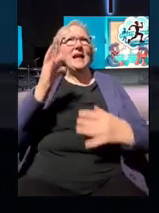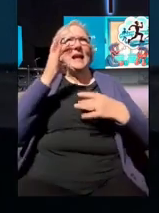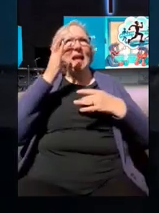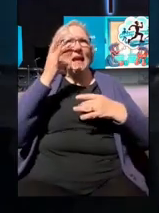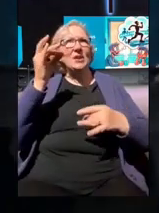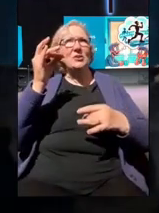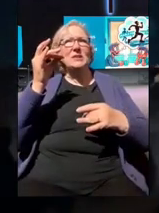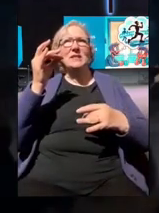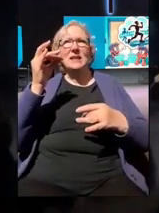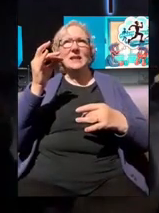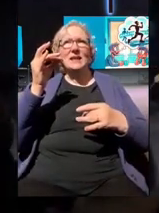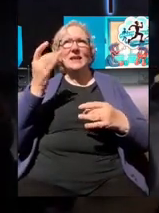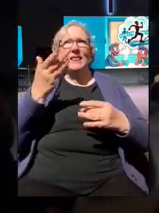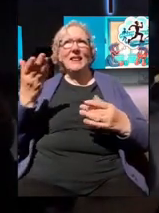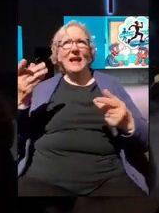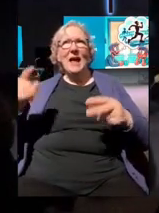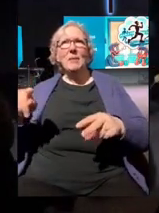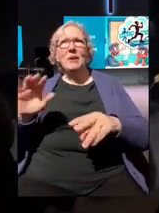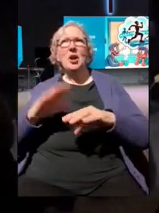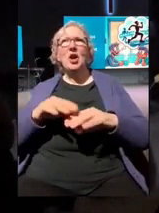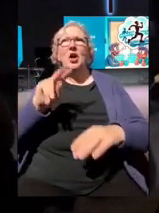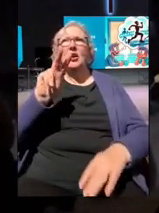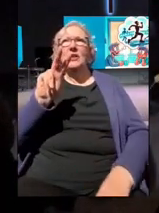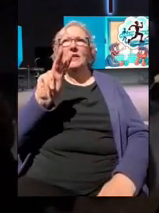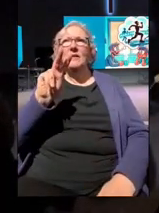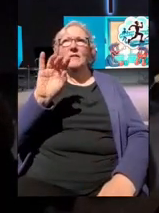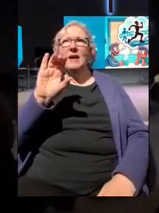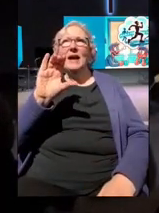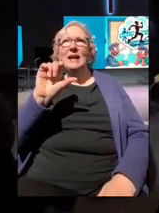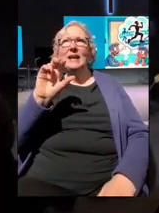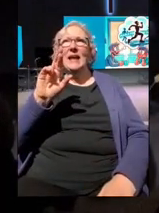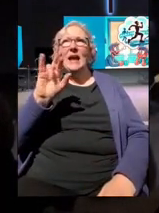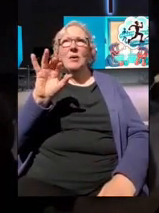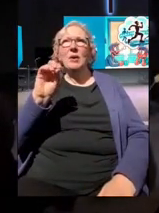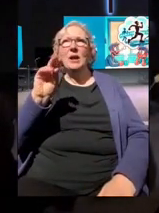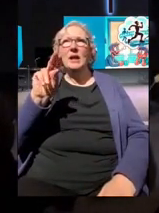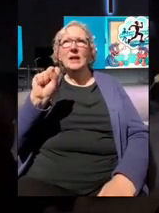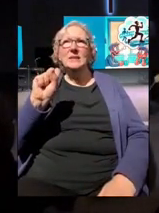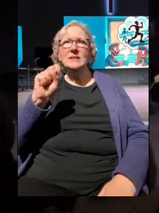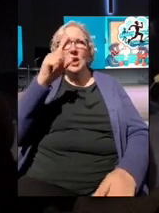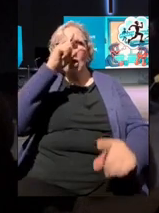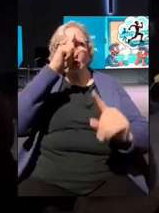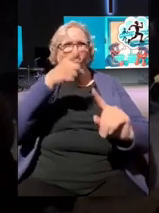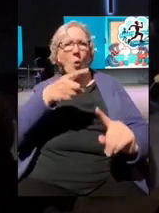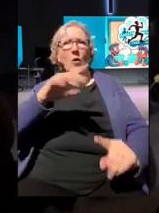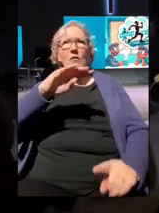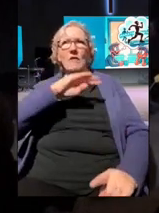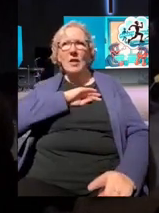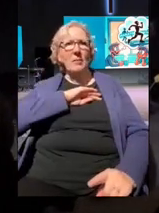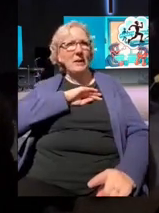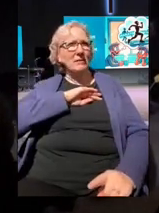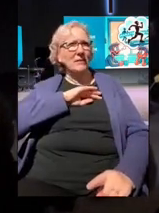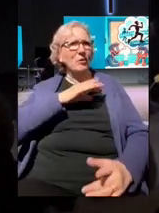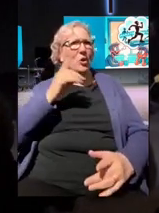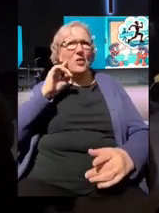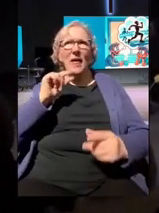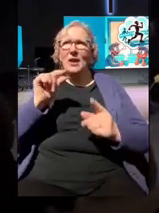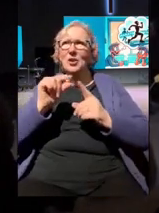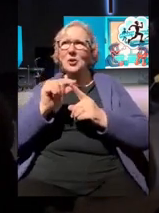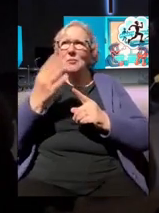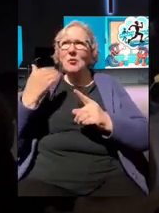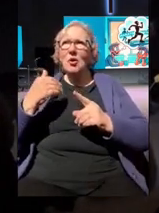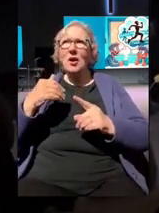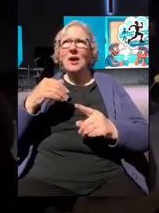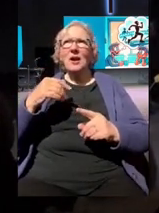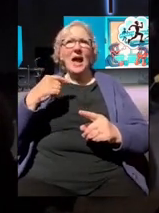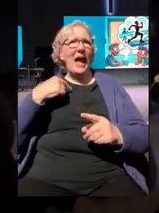called vicarious goal fulfillment. I don't know if you ever heard that term before. I hadn't heard the term, but I've certainly experienced what it means.